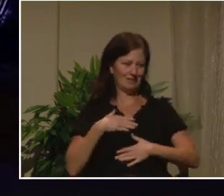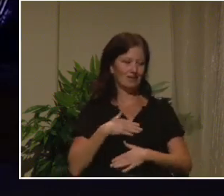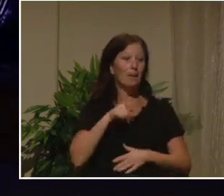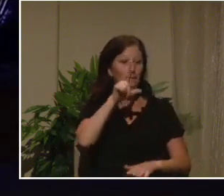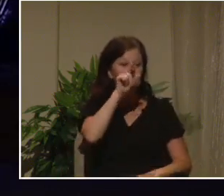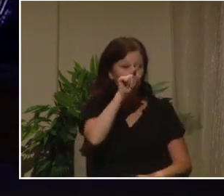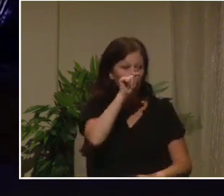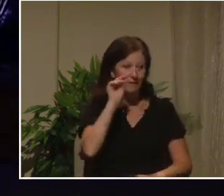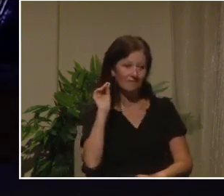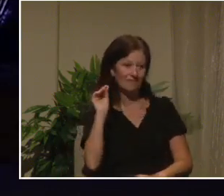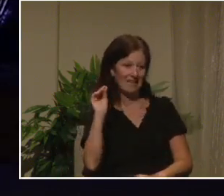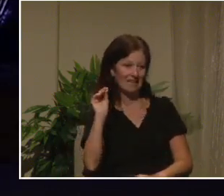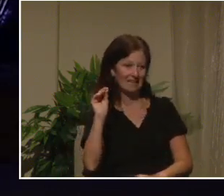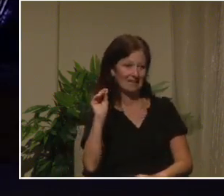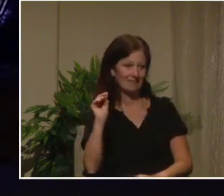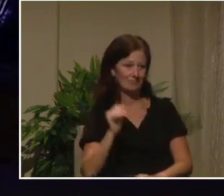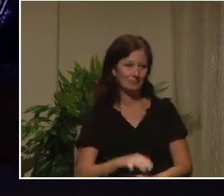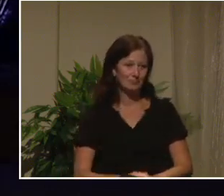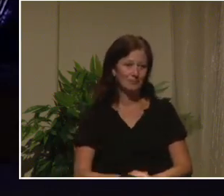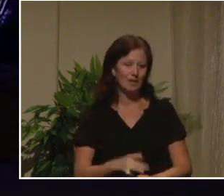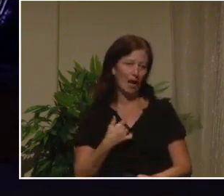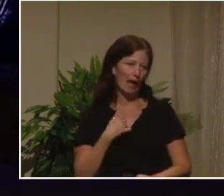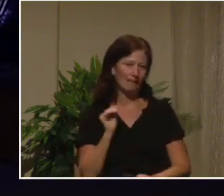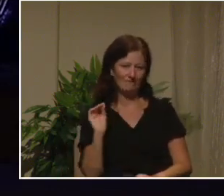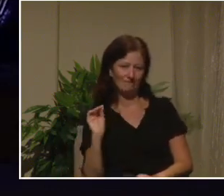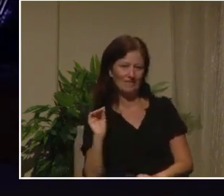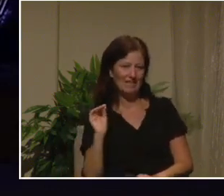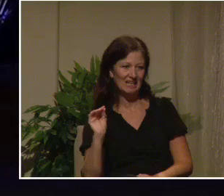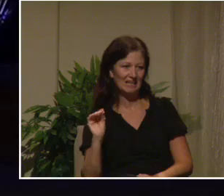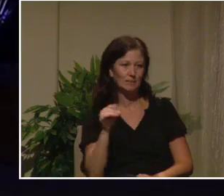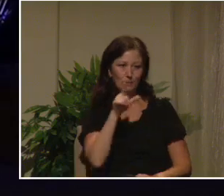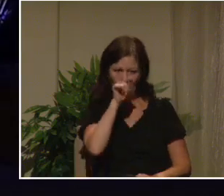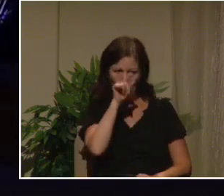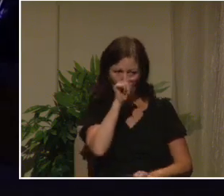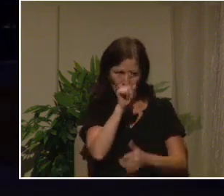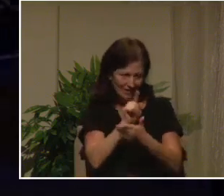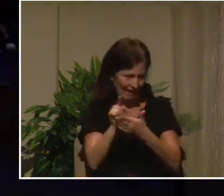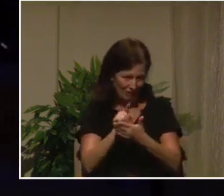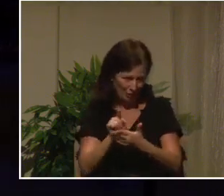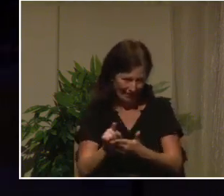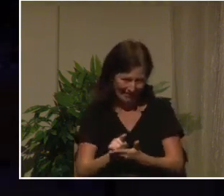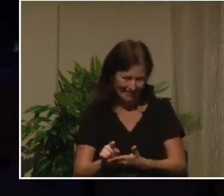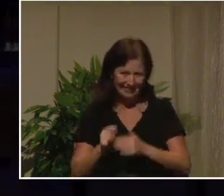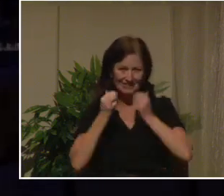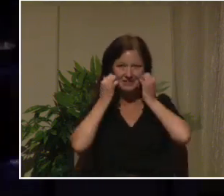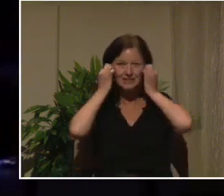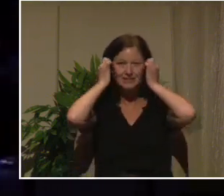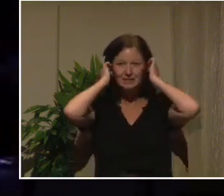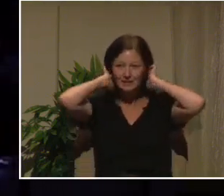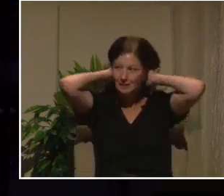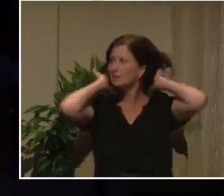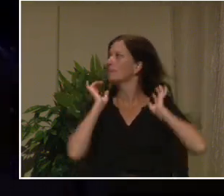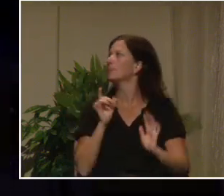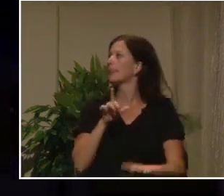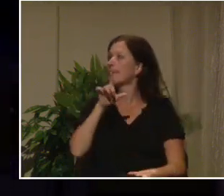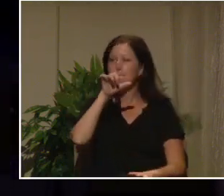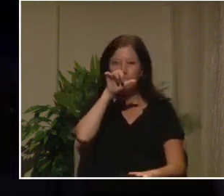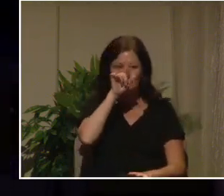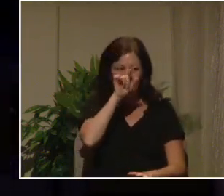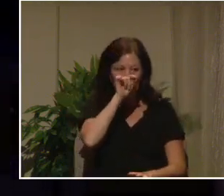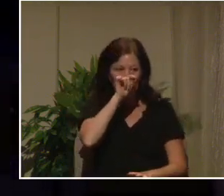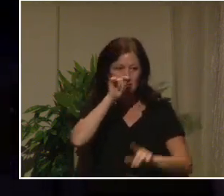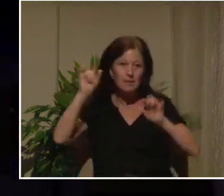And so this is how it goes. I've been feeding these birds quite faithfully. And it goes like this. The birds all come and sit on